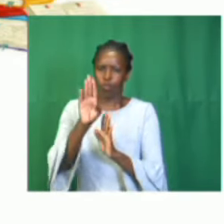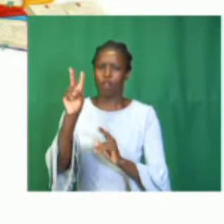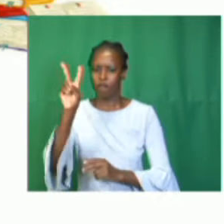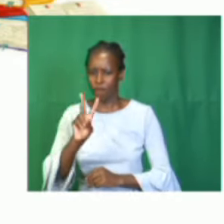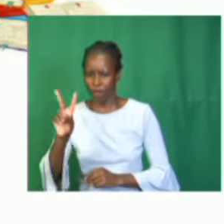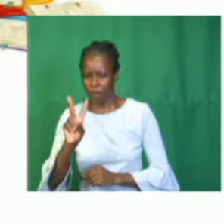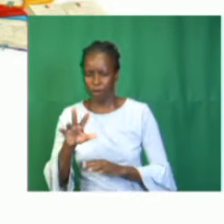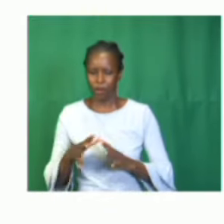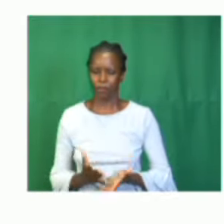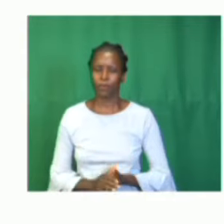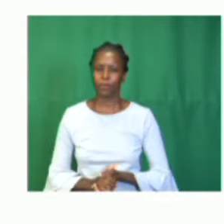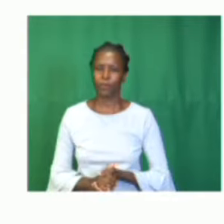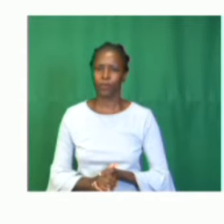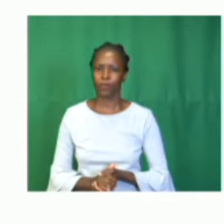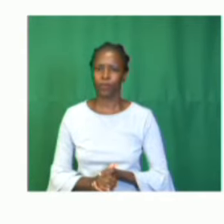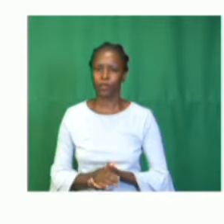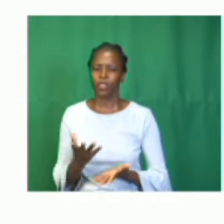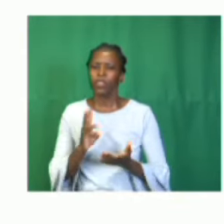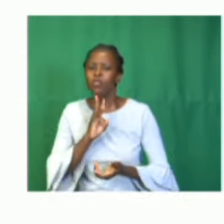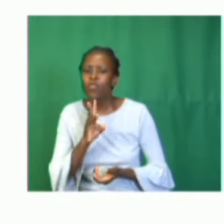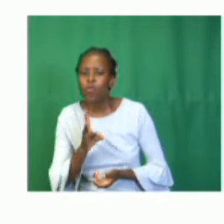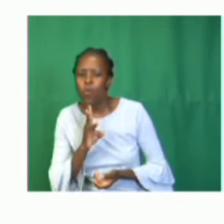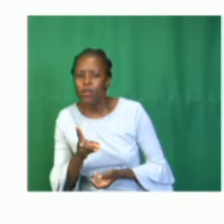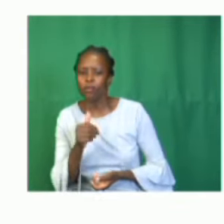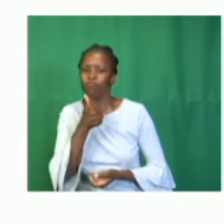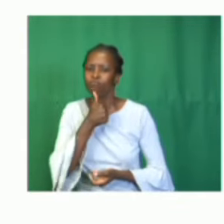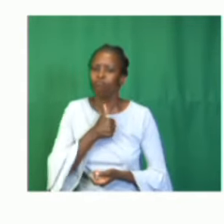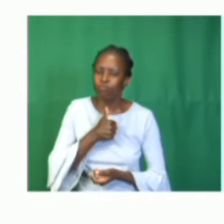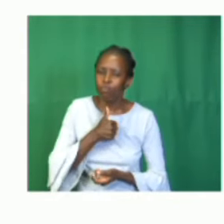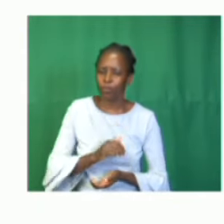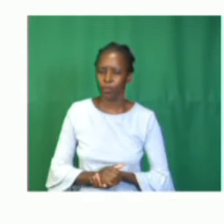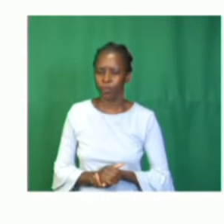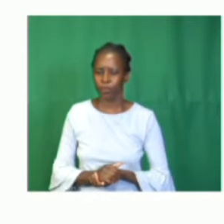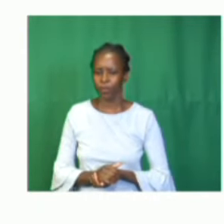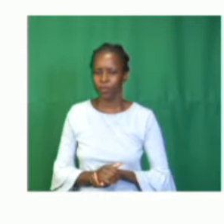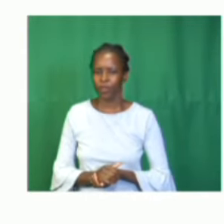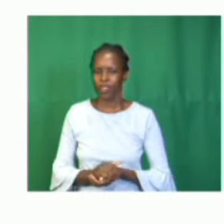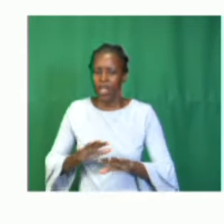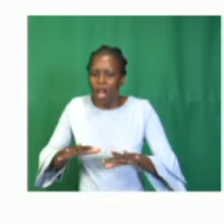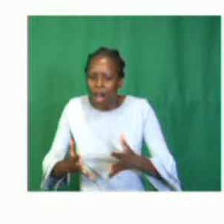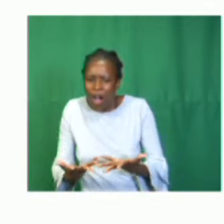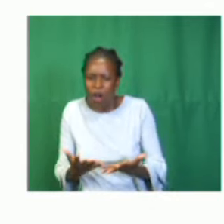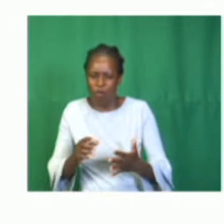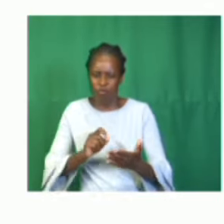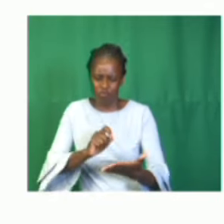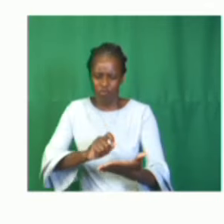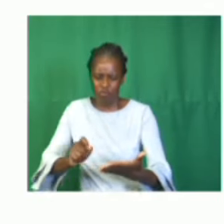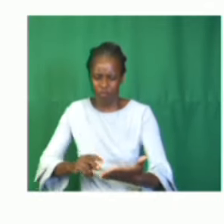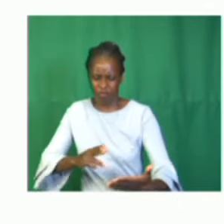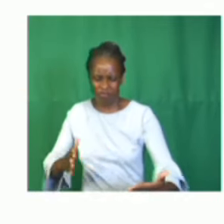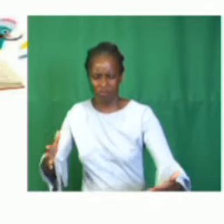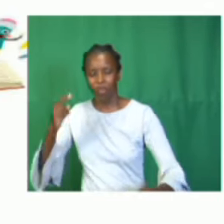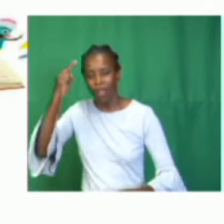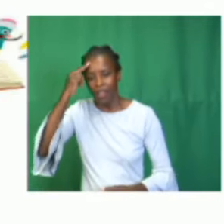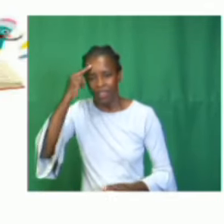vocabulary. That is the words that they use, and also how they are able to expand in understanding